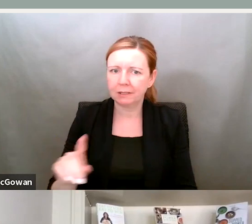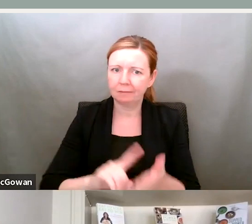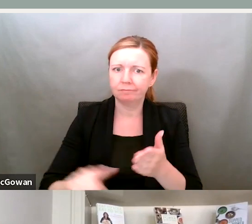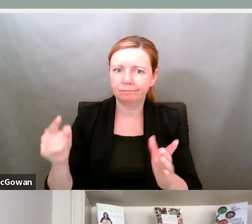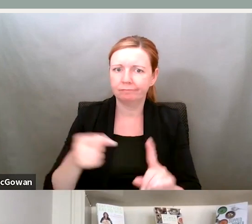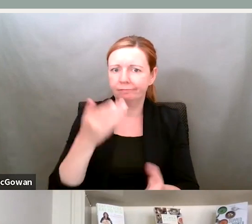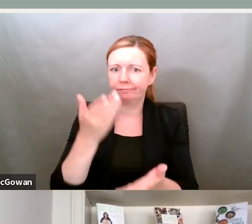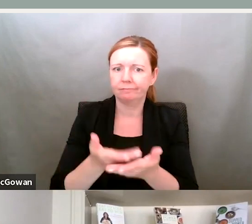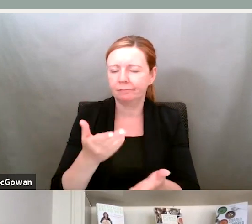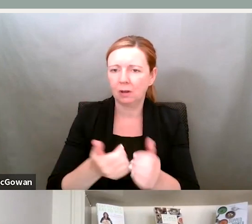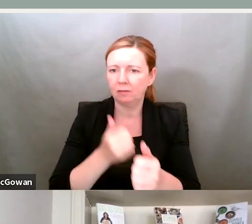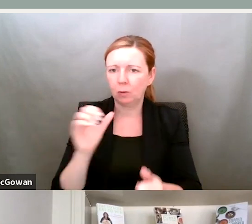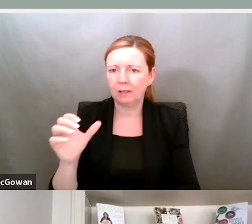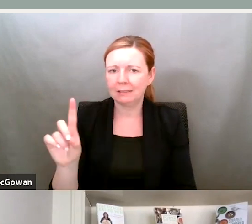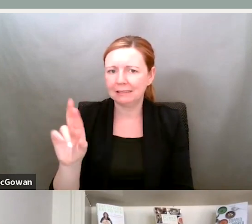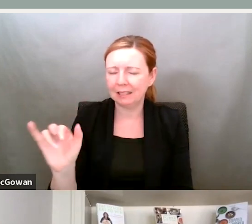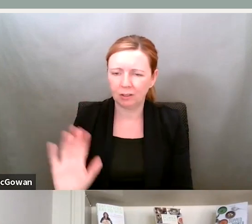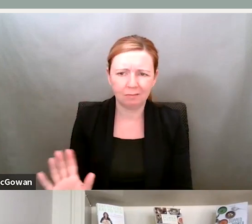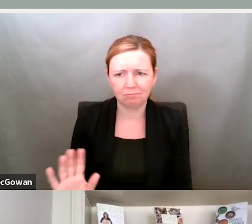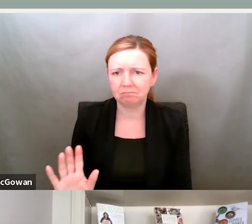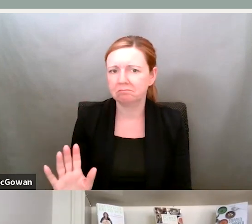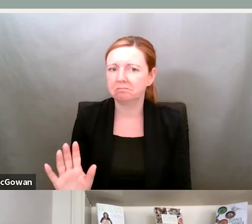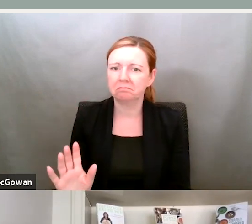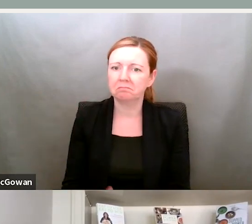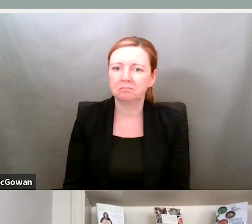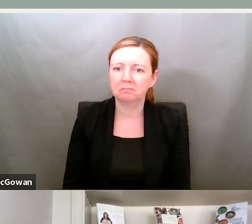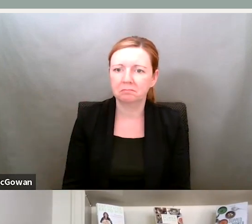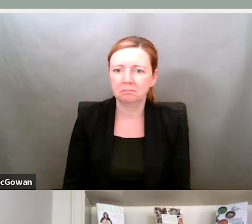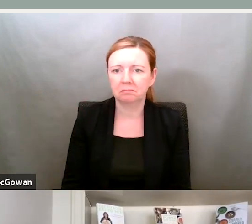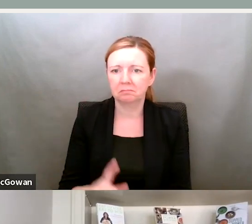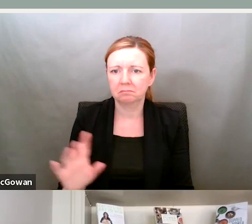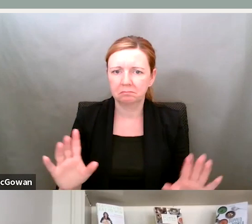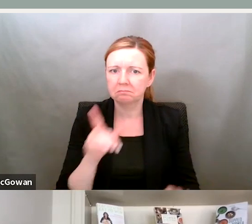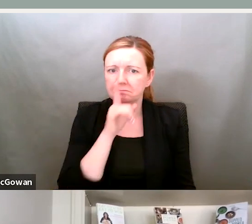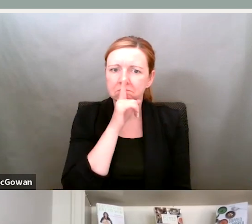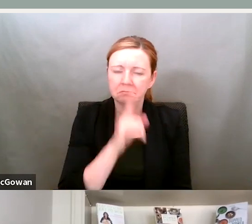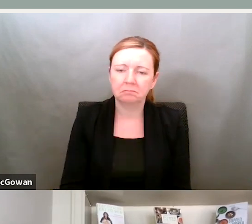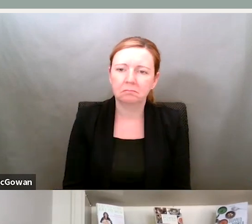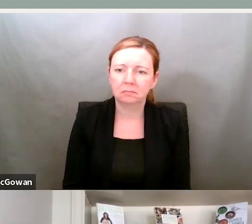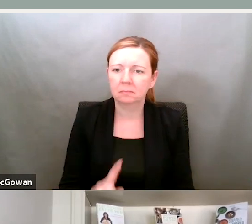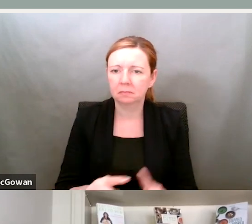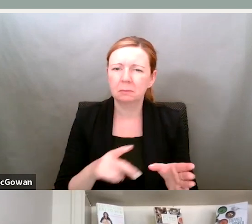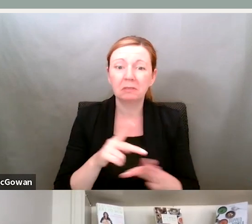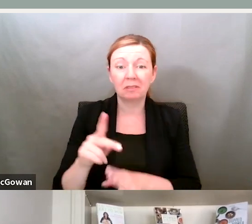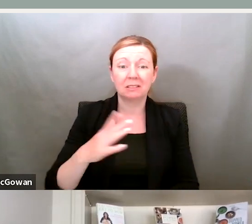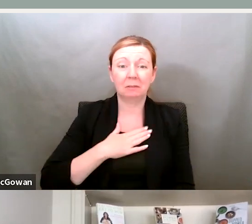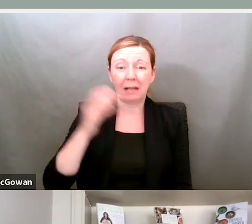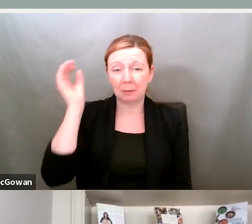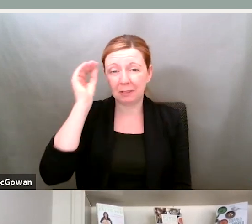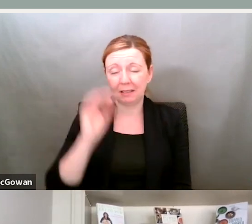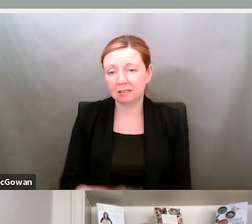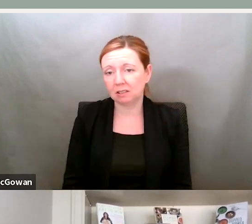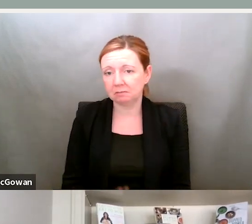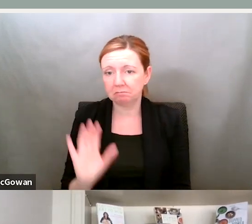says avoid dairy because it, can increase the risk of cancer. I'm not going to say that, but professionally, I would